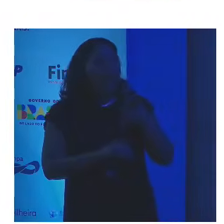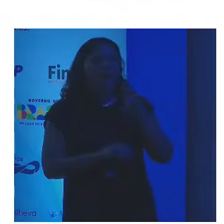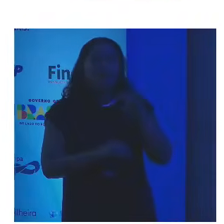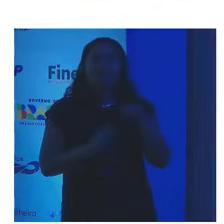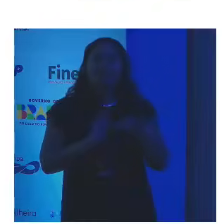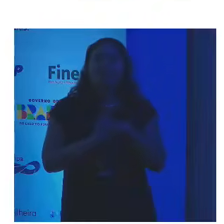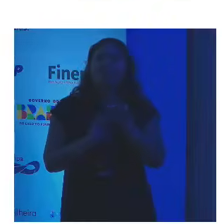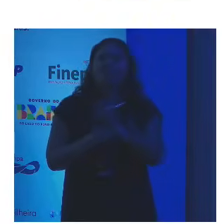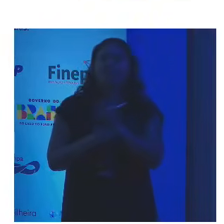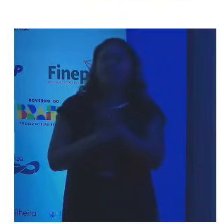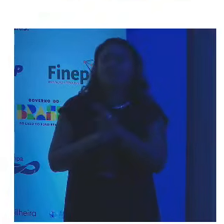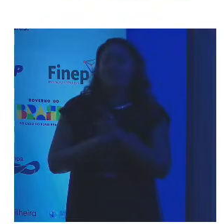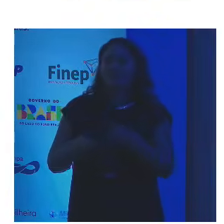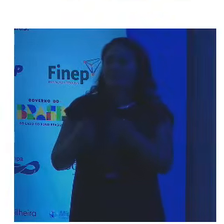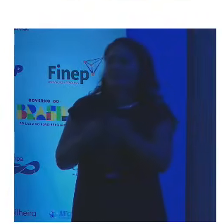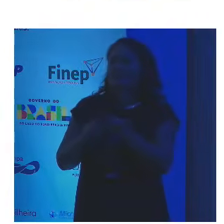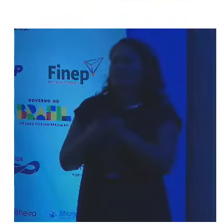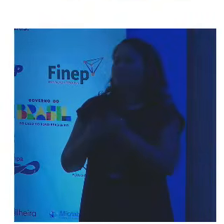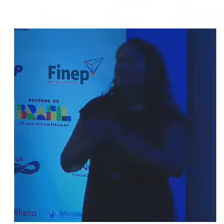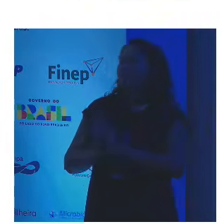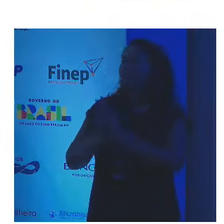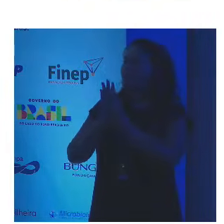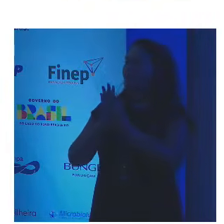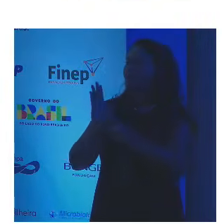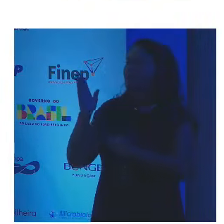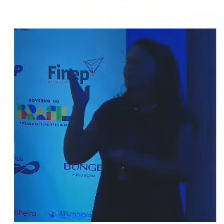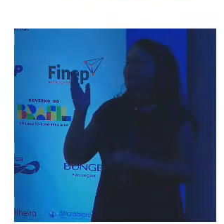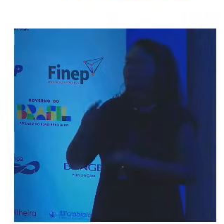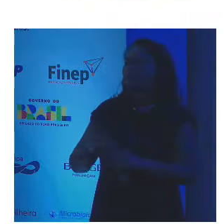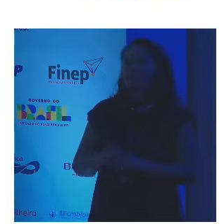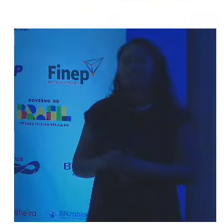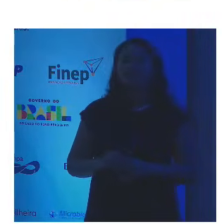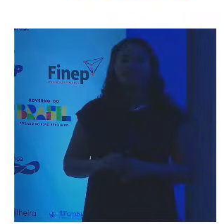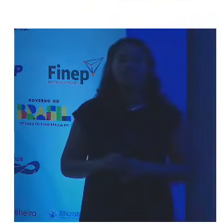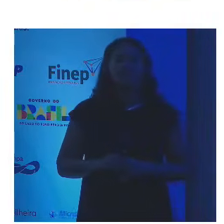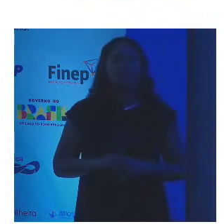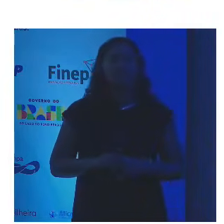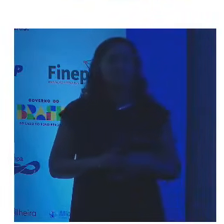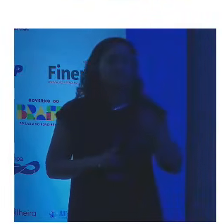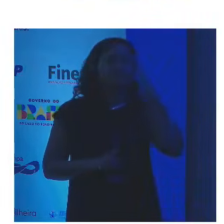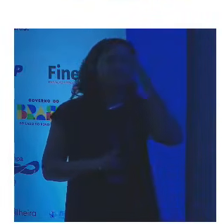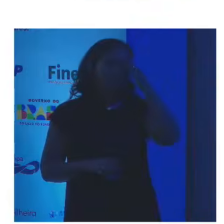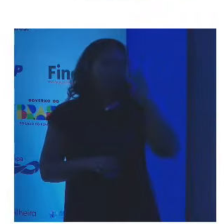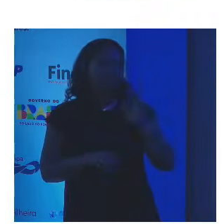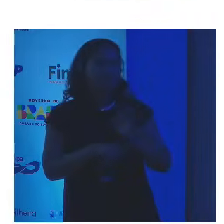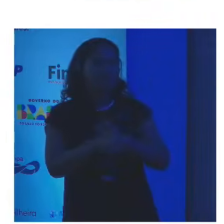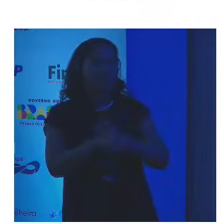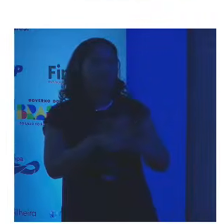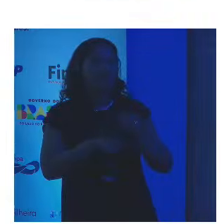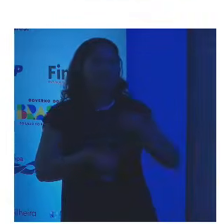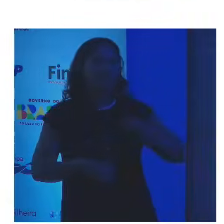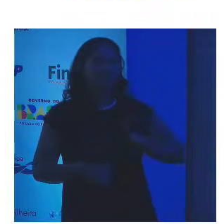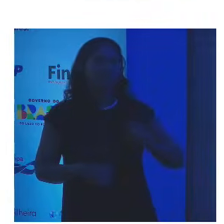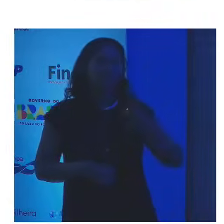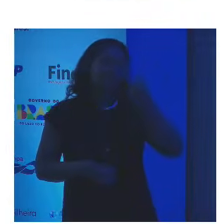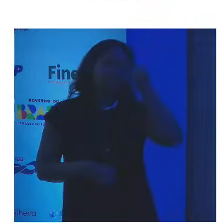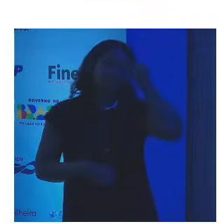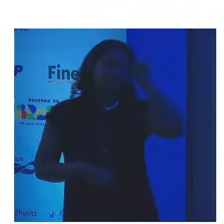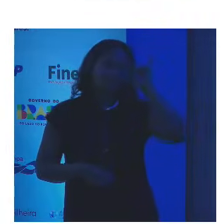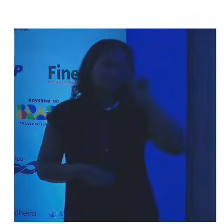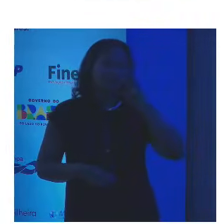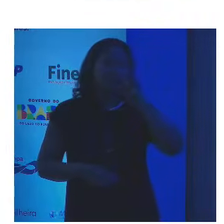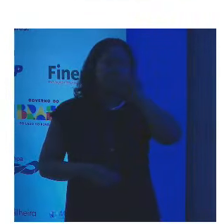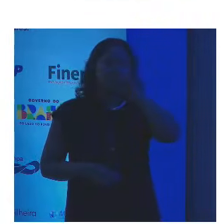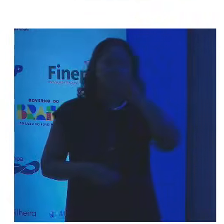fisheries representative, to see what is the best strategy to optimize the situations, avoid the